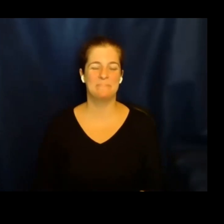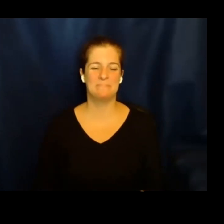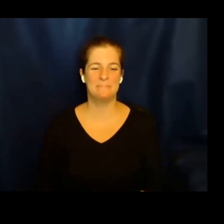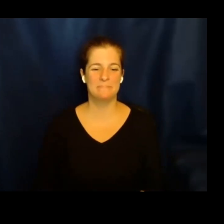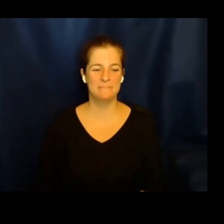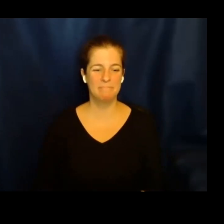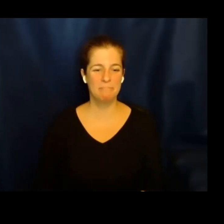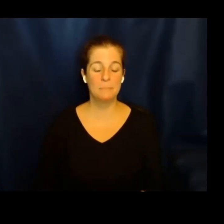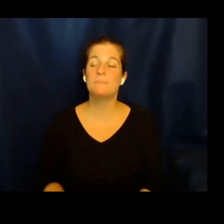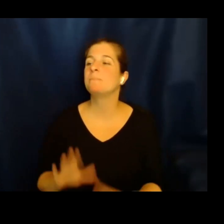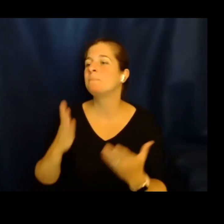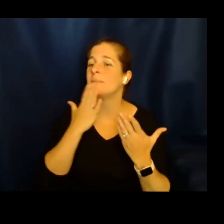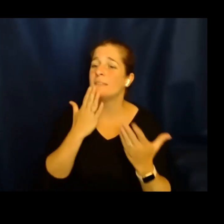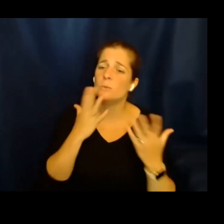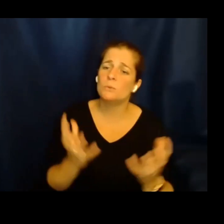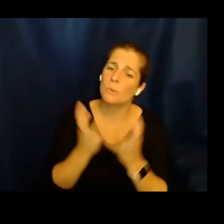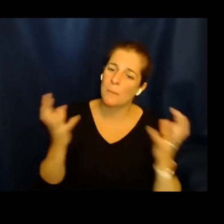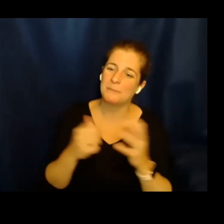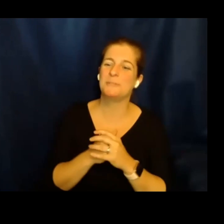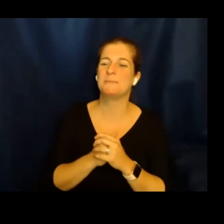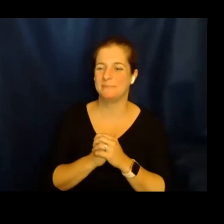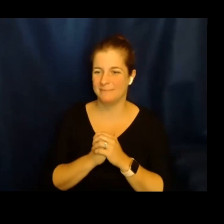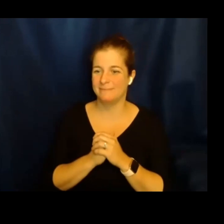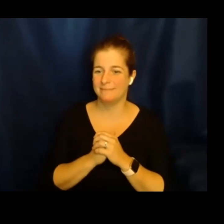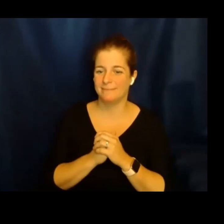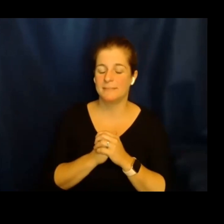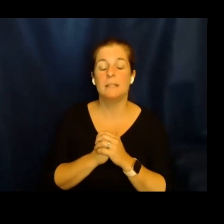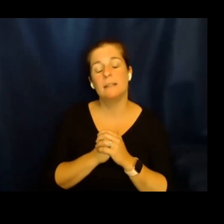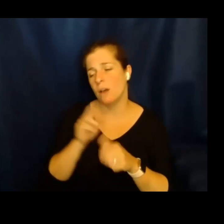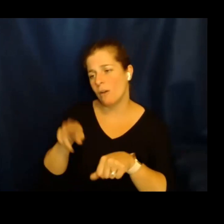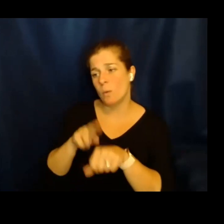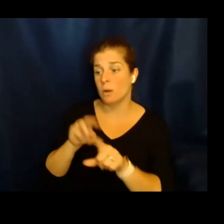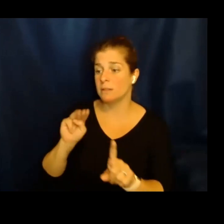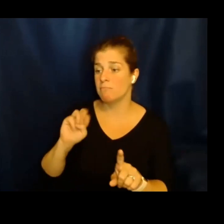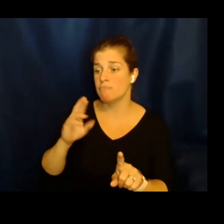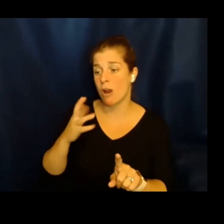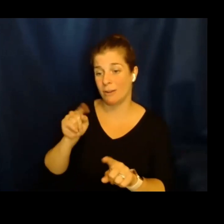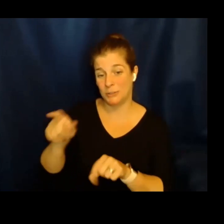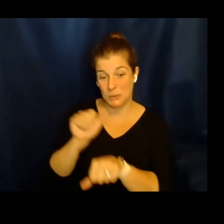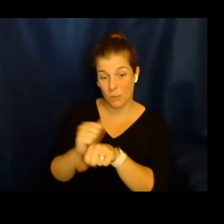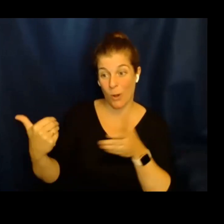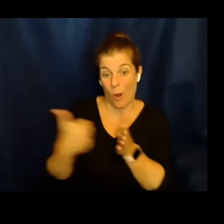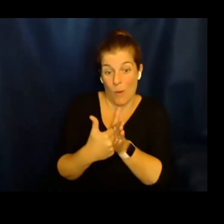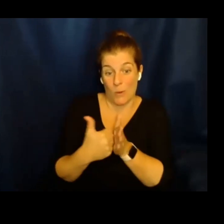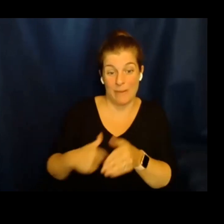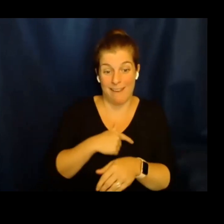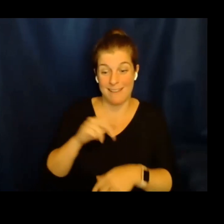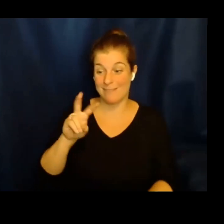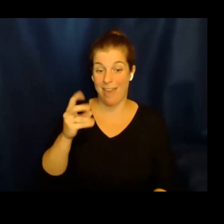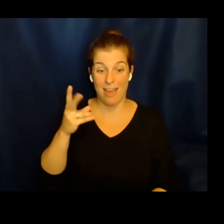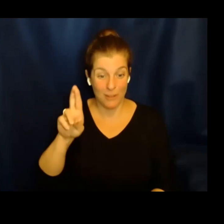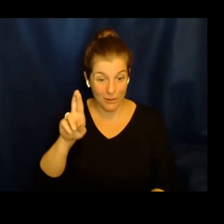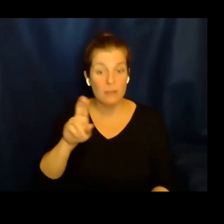Well, thank you very much. And, of course, Margaret has worked very closely with us, with Valor, with our entire team.